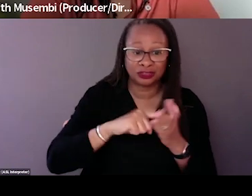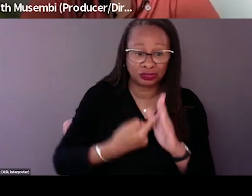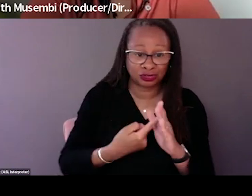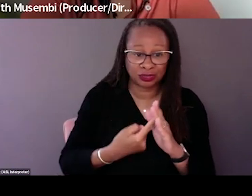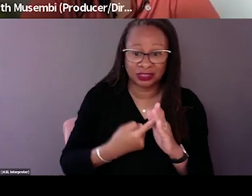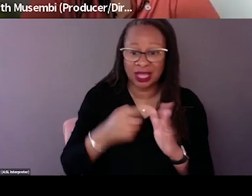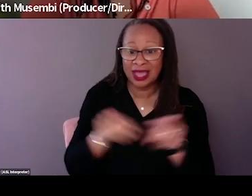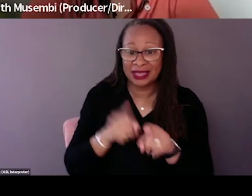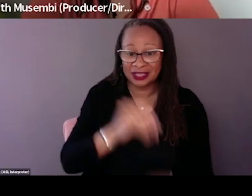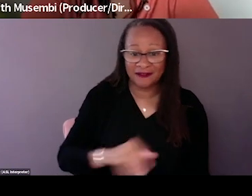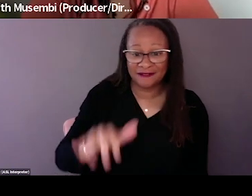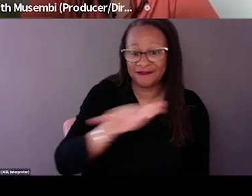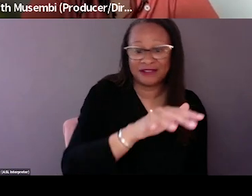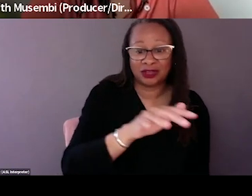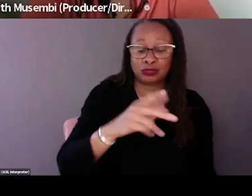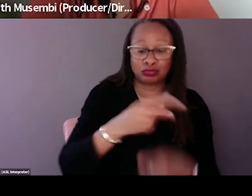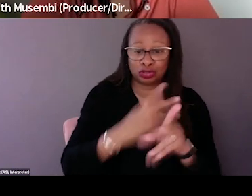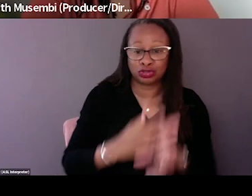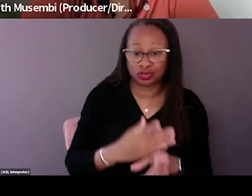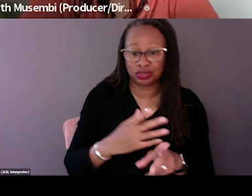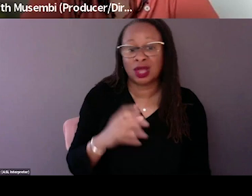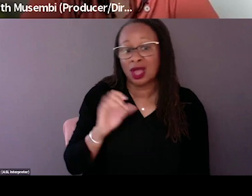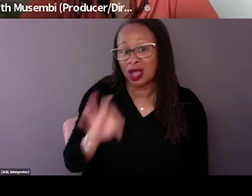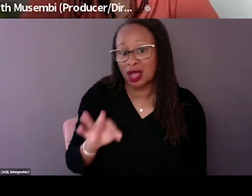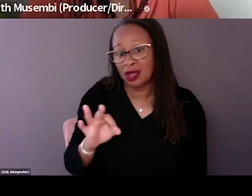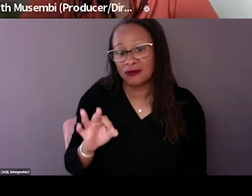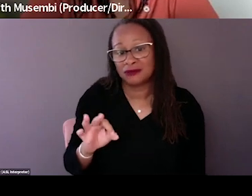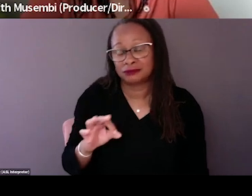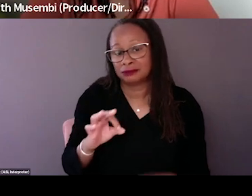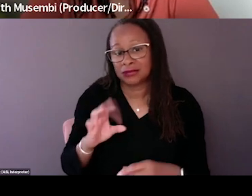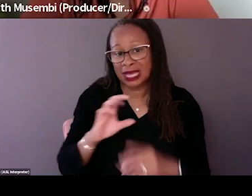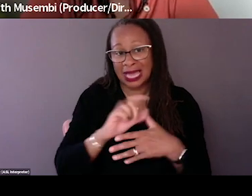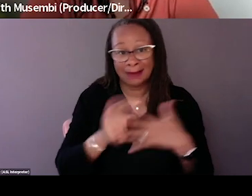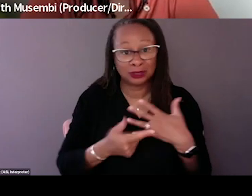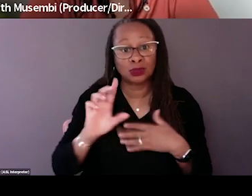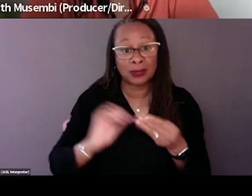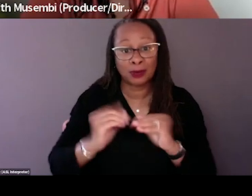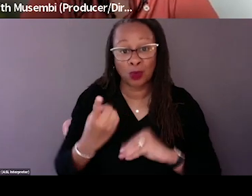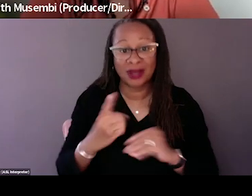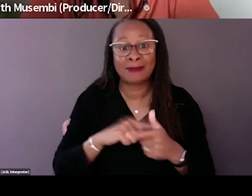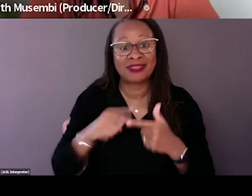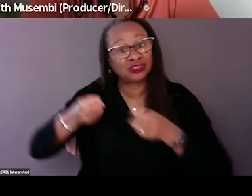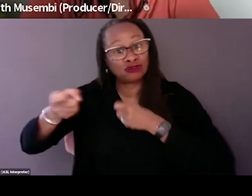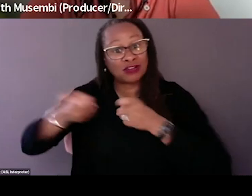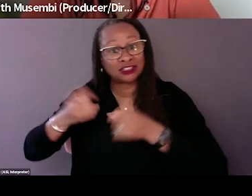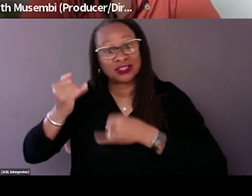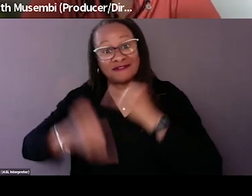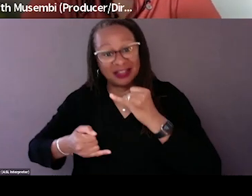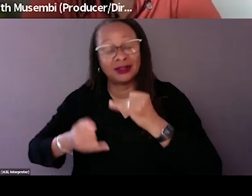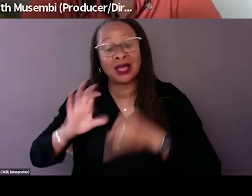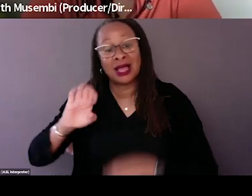on episode one, but then you directed the final episode, which is so illuminating. What was that process like for